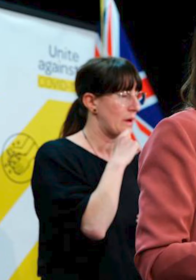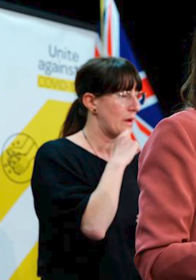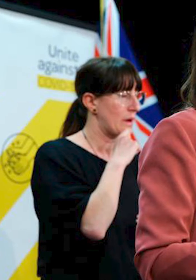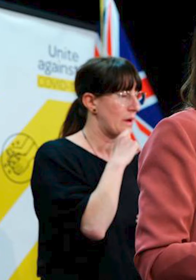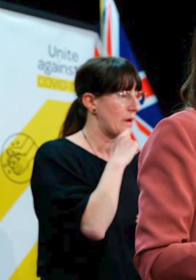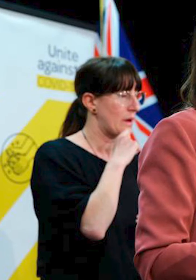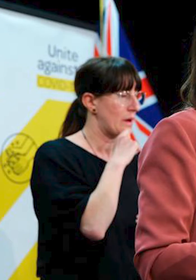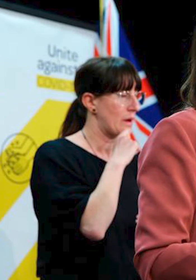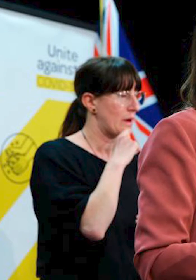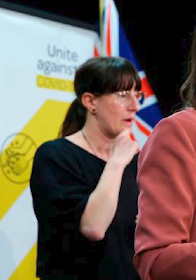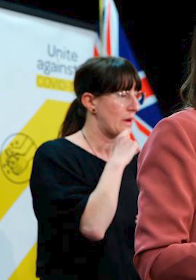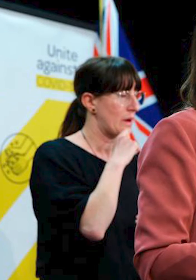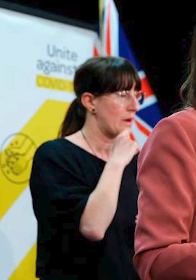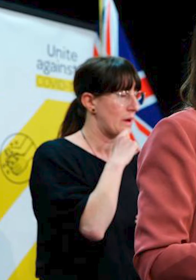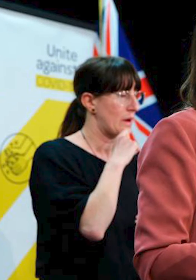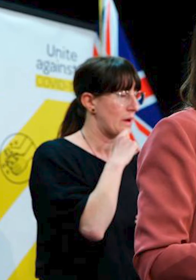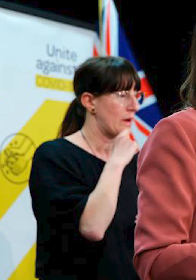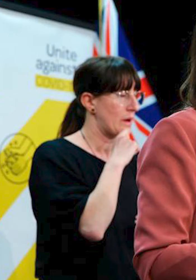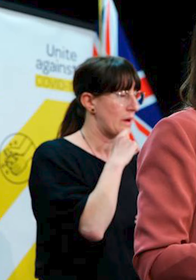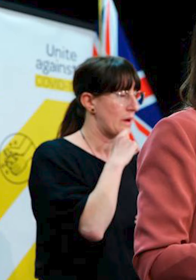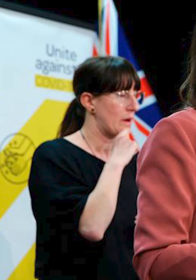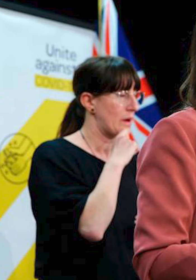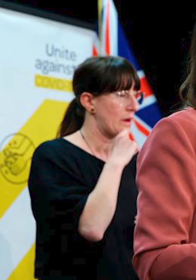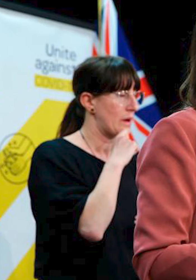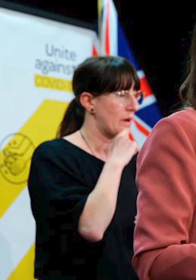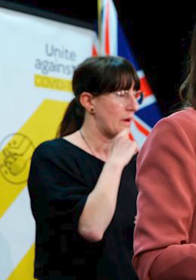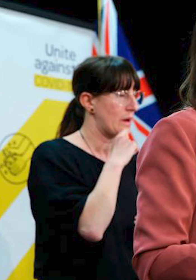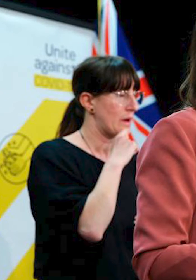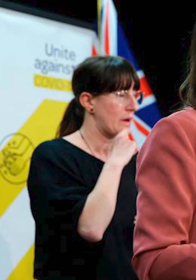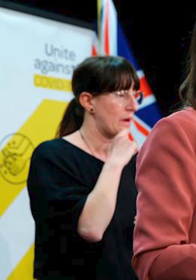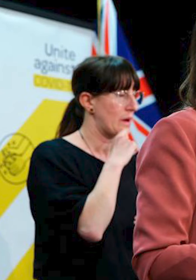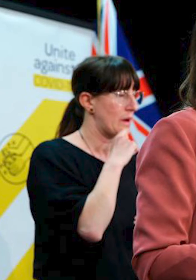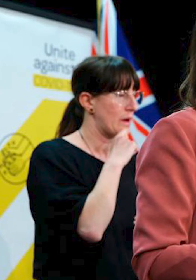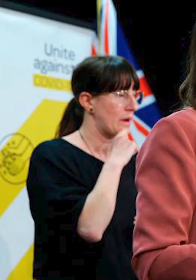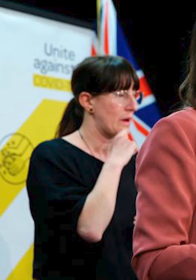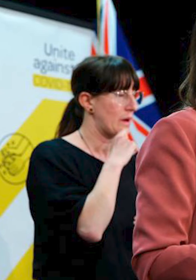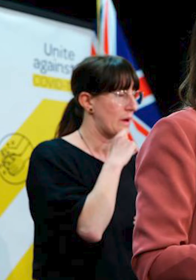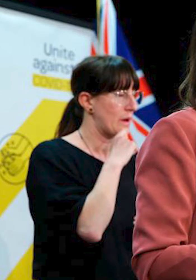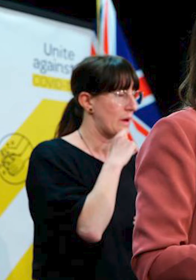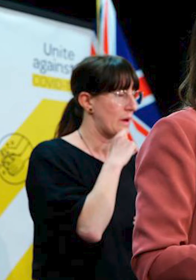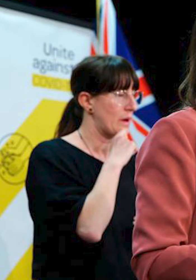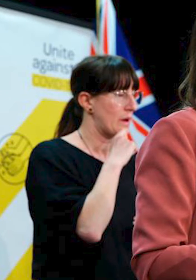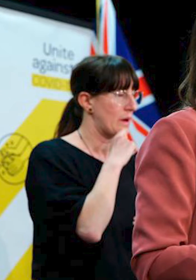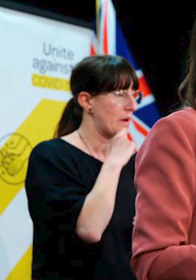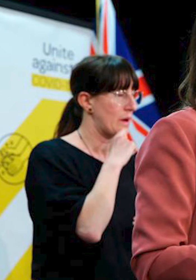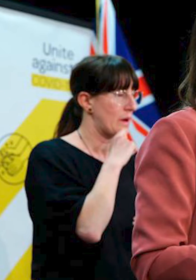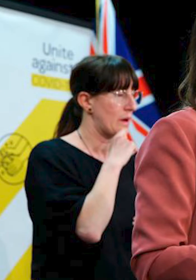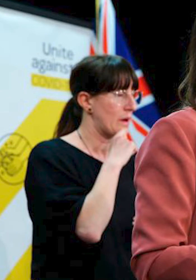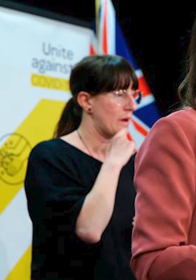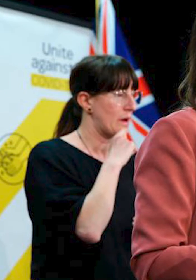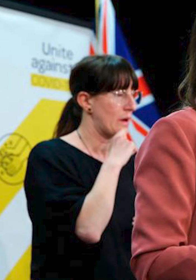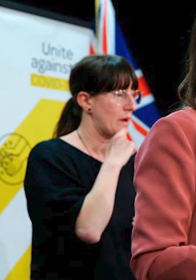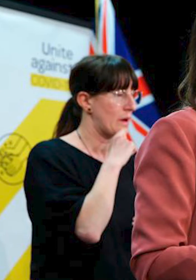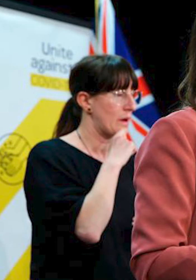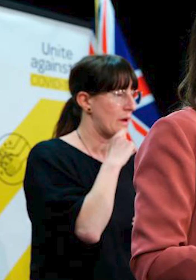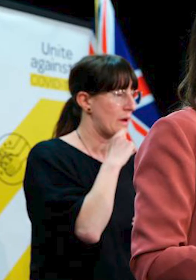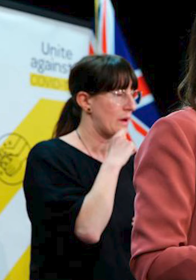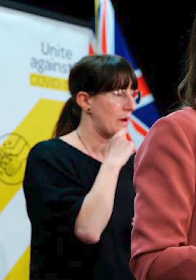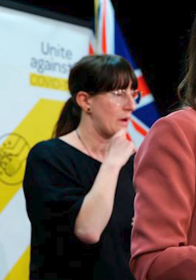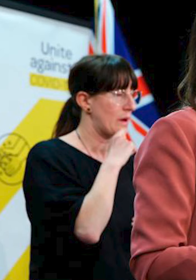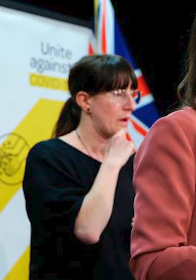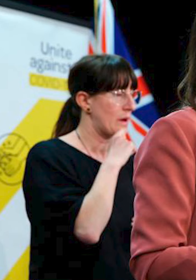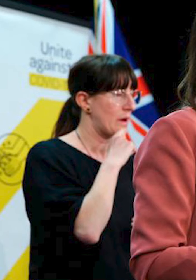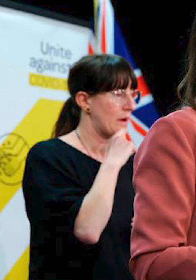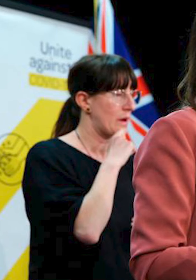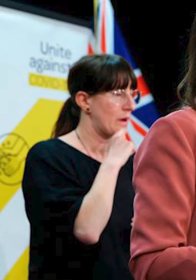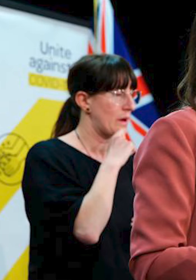Prime Minister Jacinda Ardern has announced a nationwide lockdown after the country confirmed one coronavirus case, the